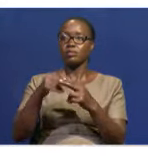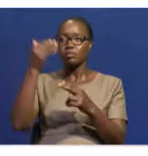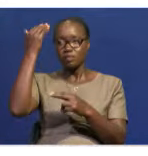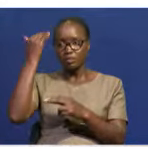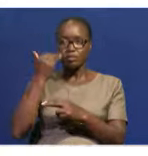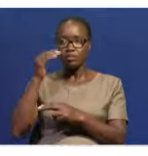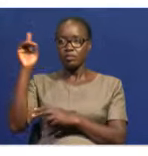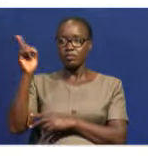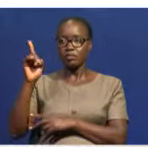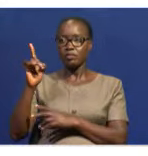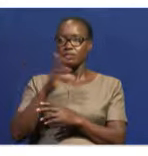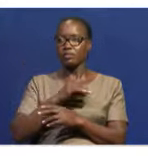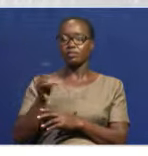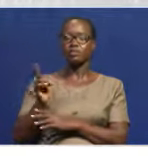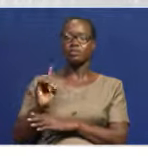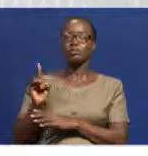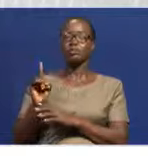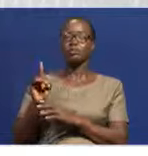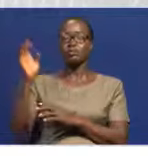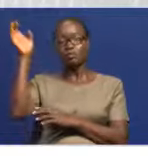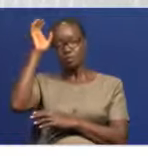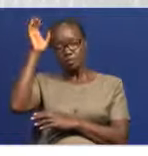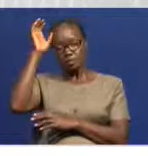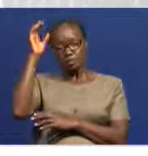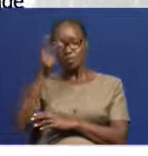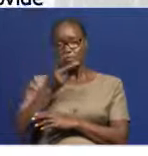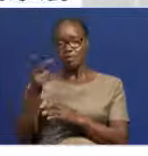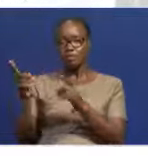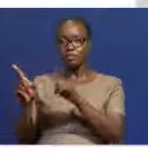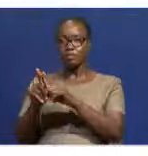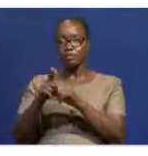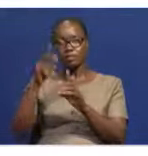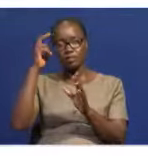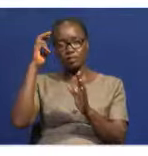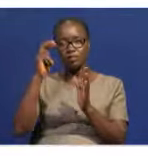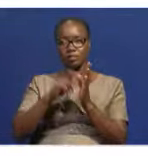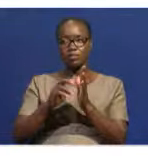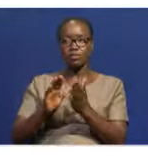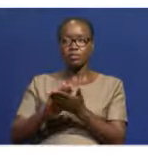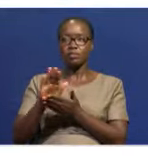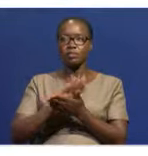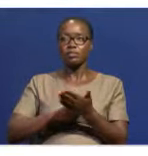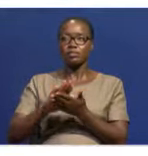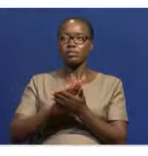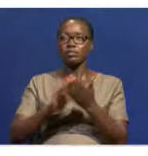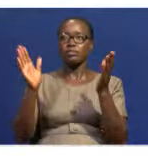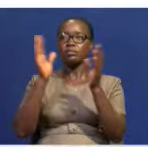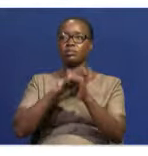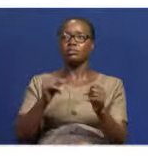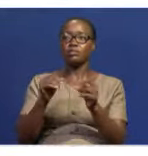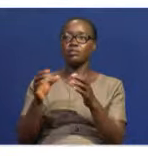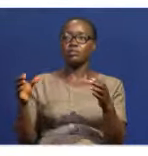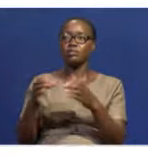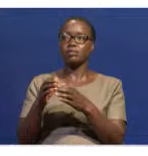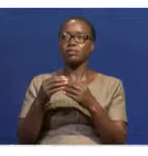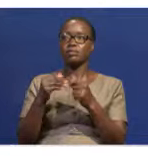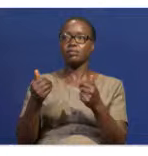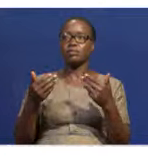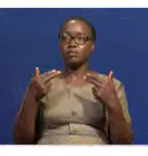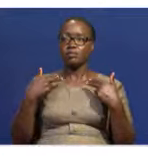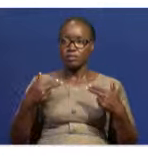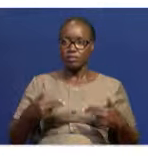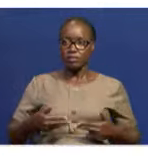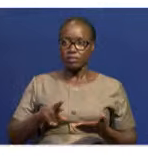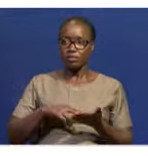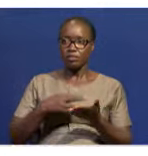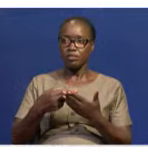in Eldoret in Nairobi. The two parties have also recognised the establishment of the Presidential Task Force on Addressing Human